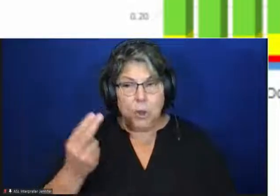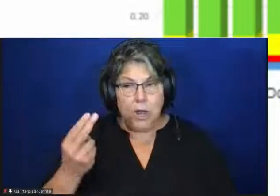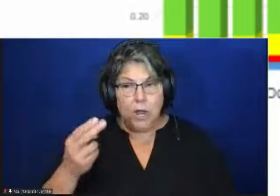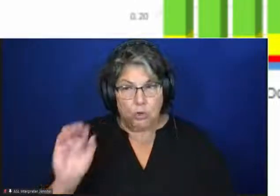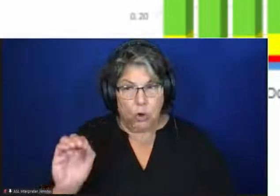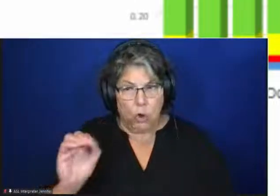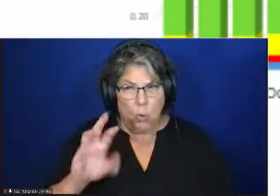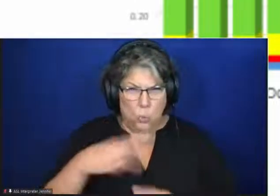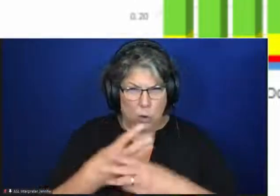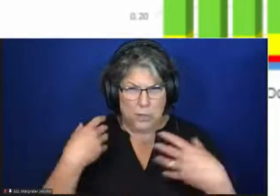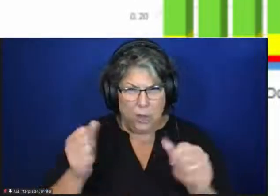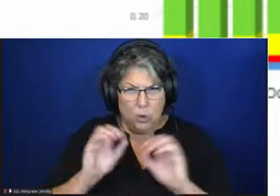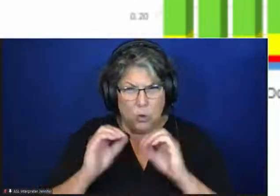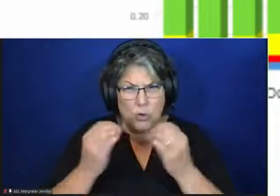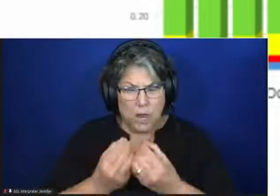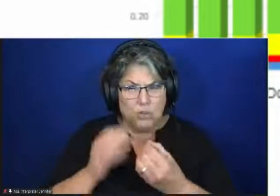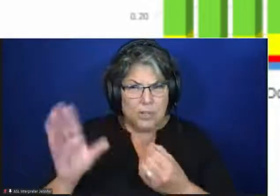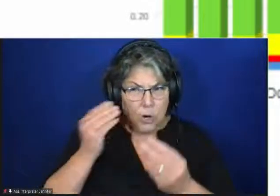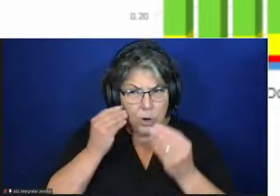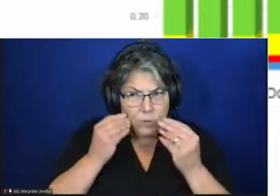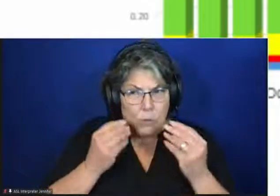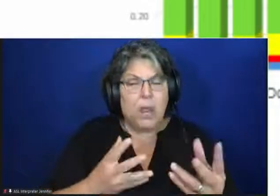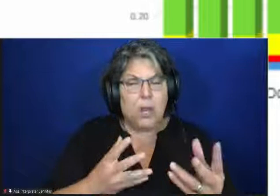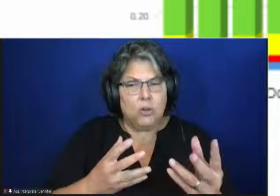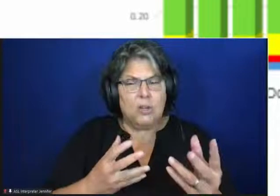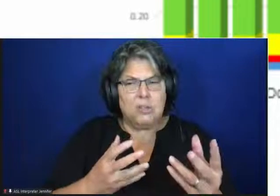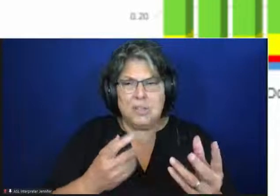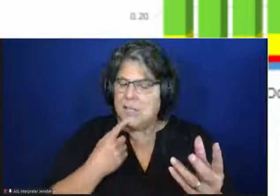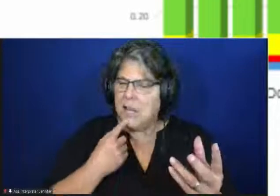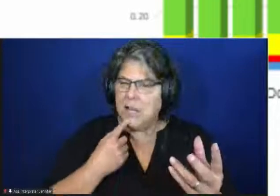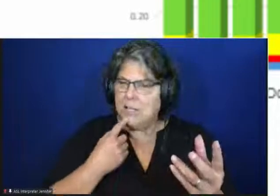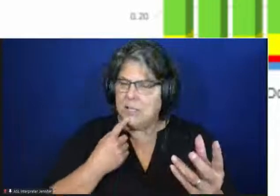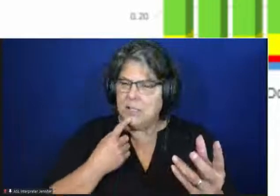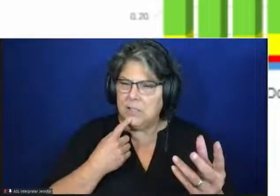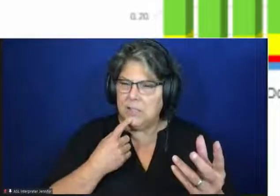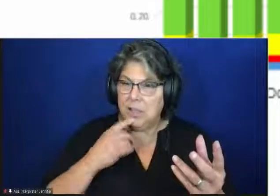that came from is that it's still not